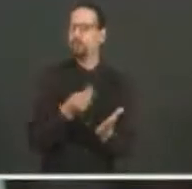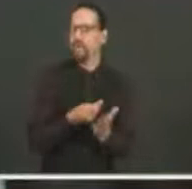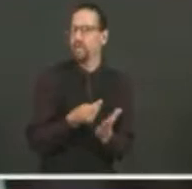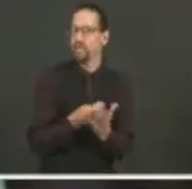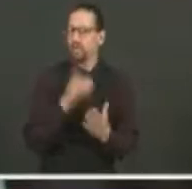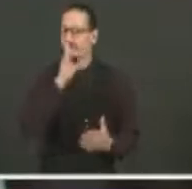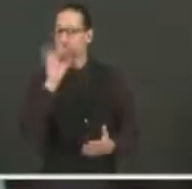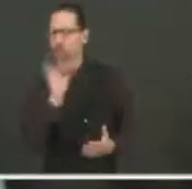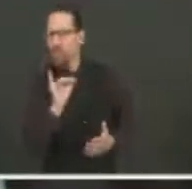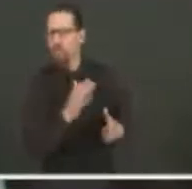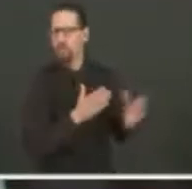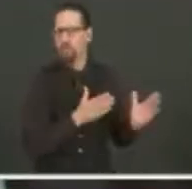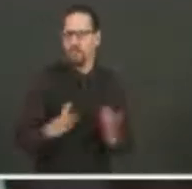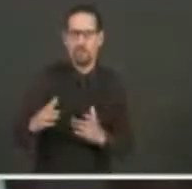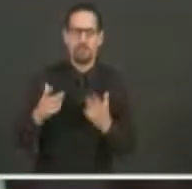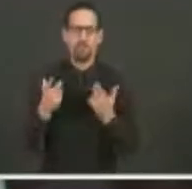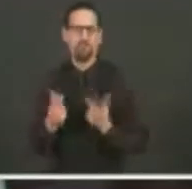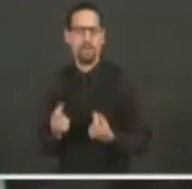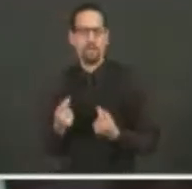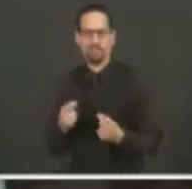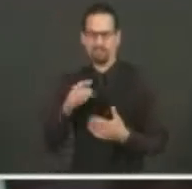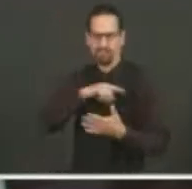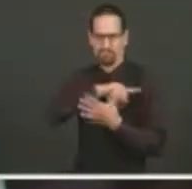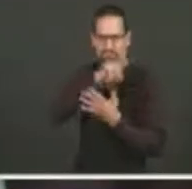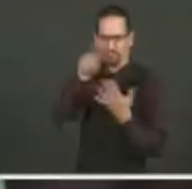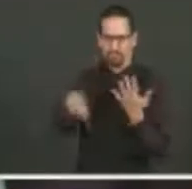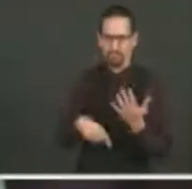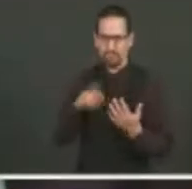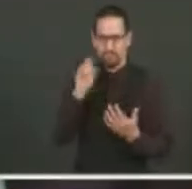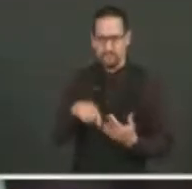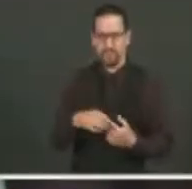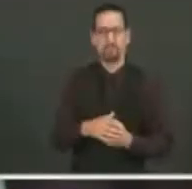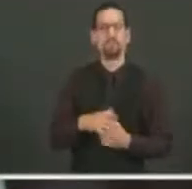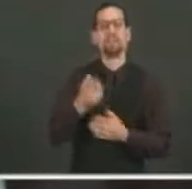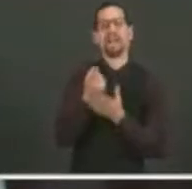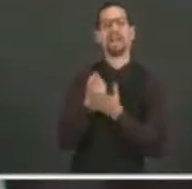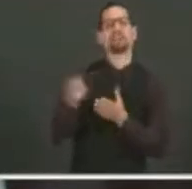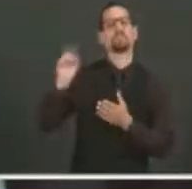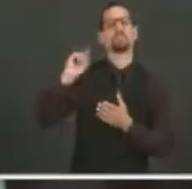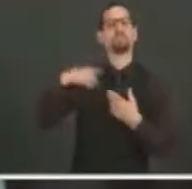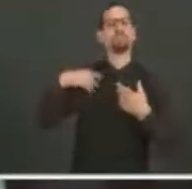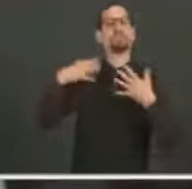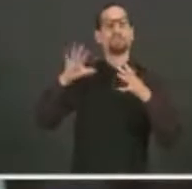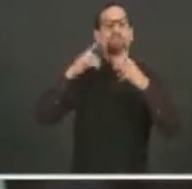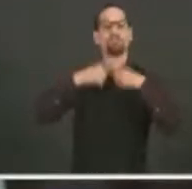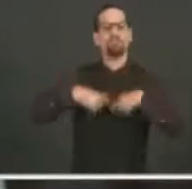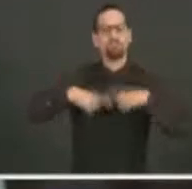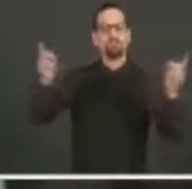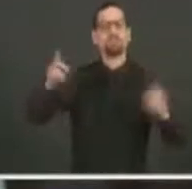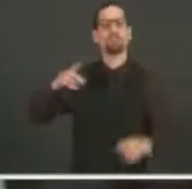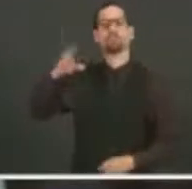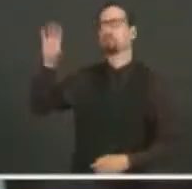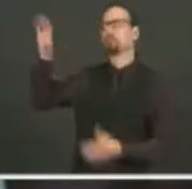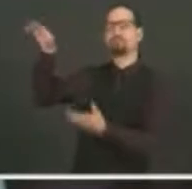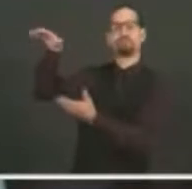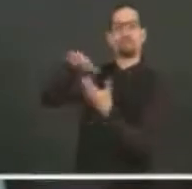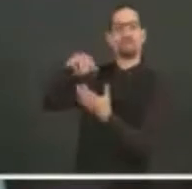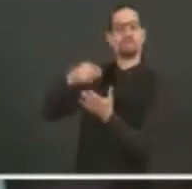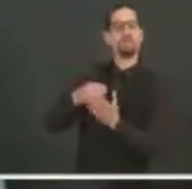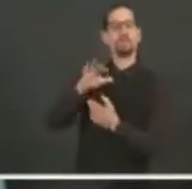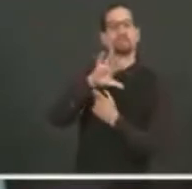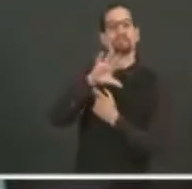course, earlier this week or last week, I announced an additional $50 million to help cities and